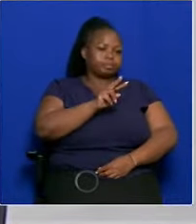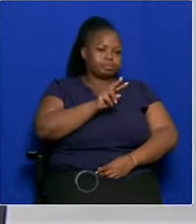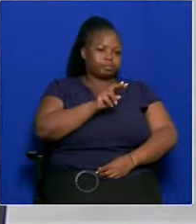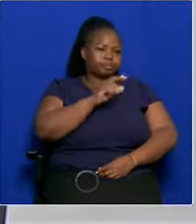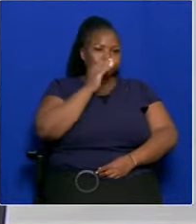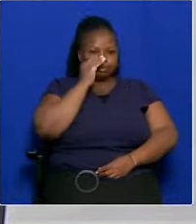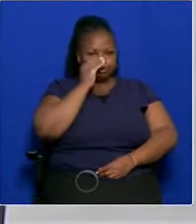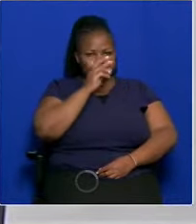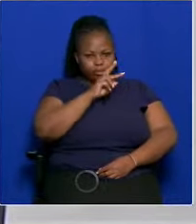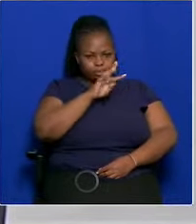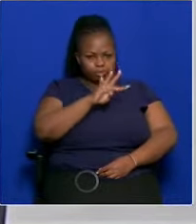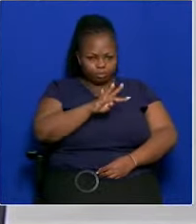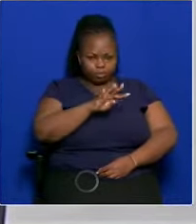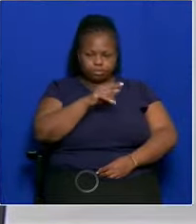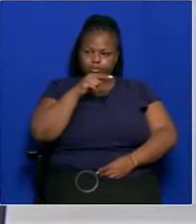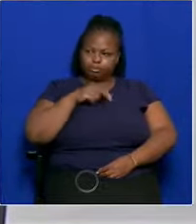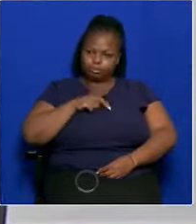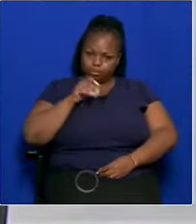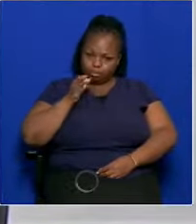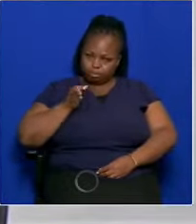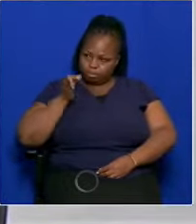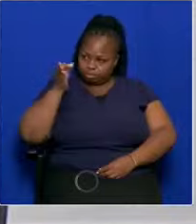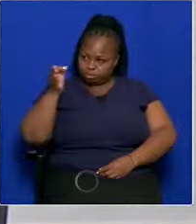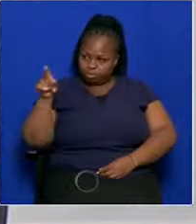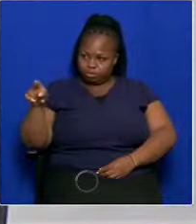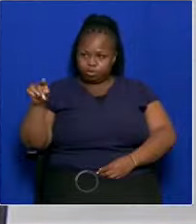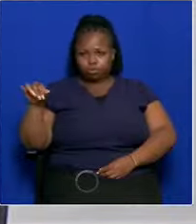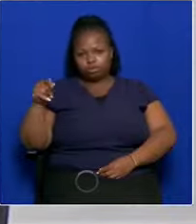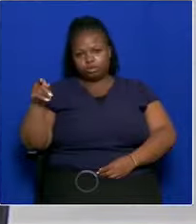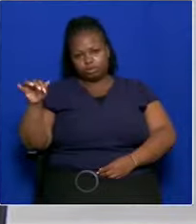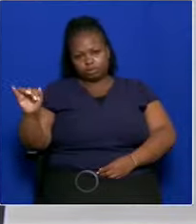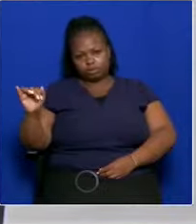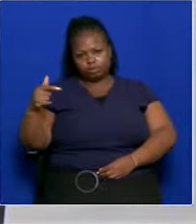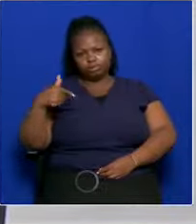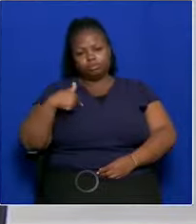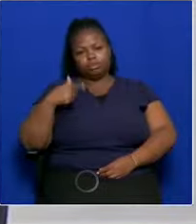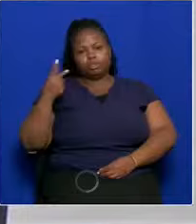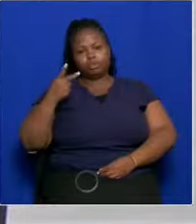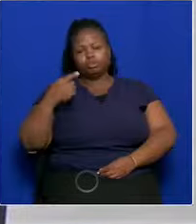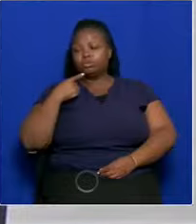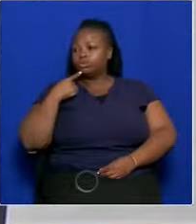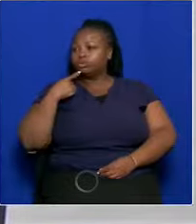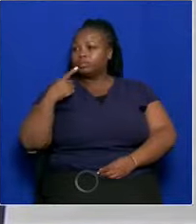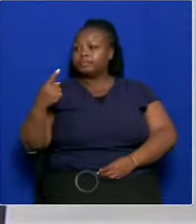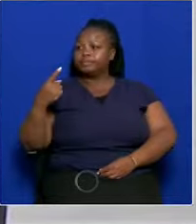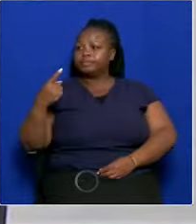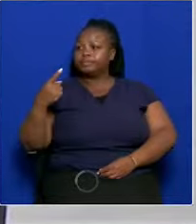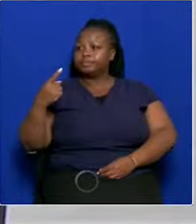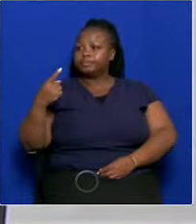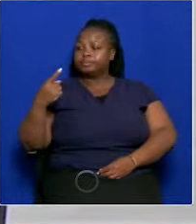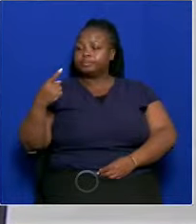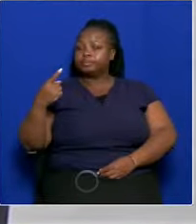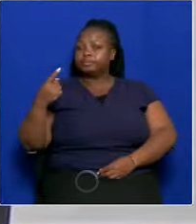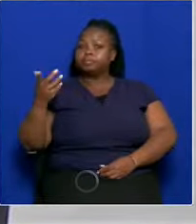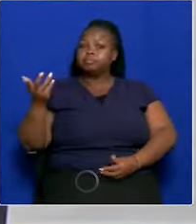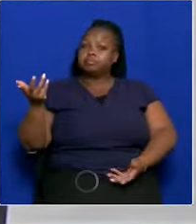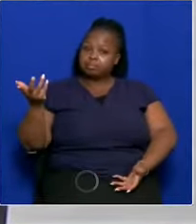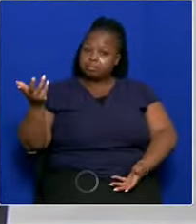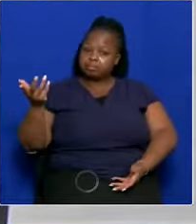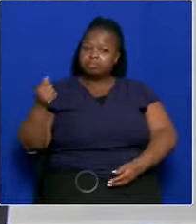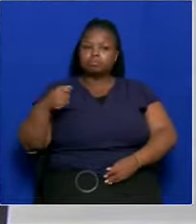forwarded to Nkosi. I even indicated to say it was to show him that